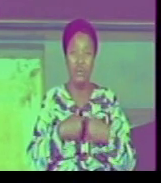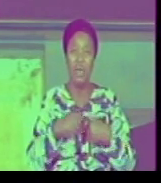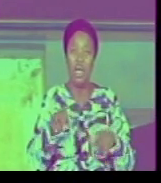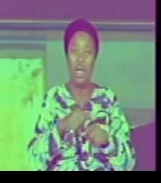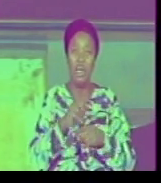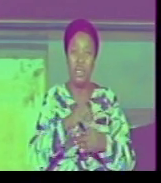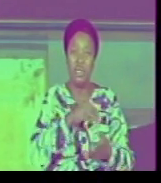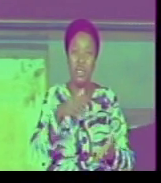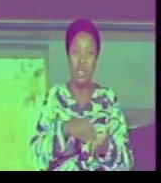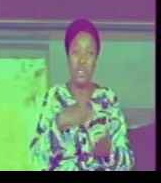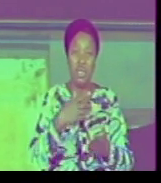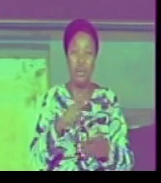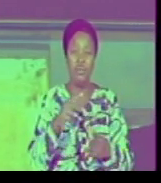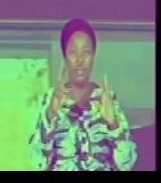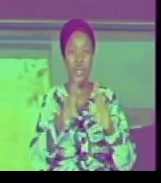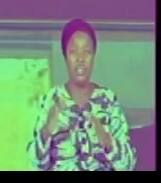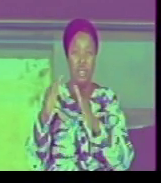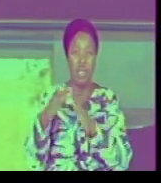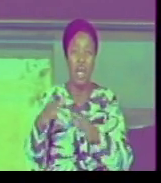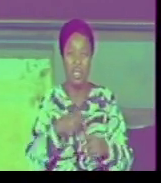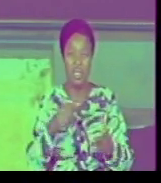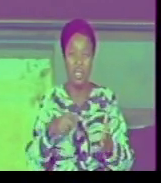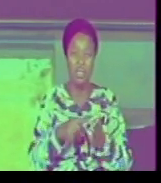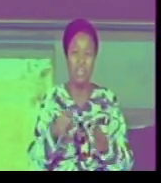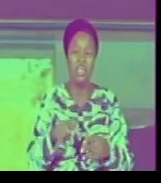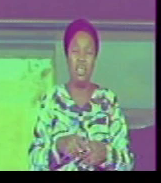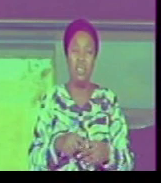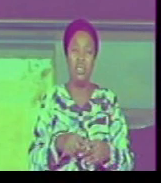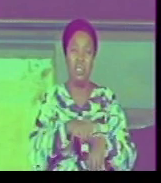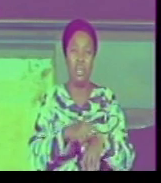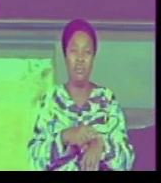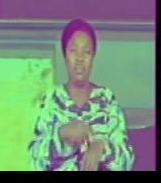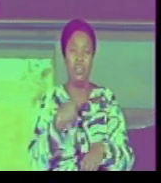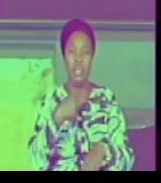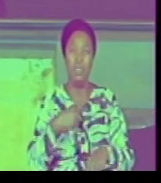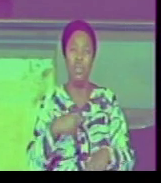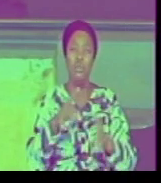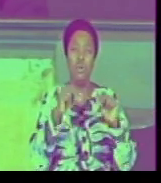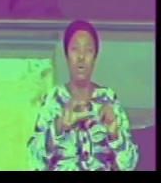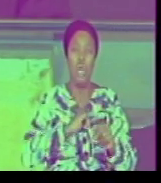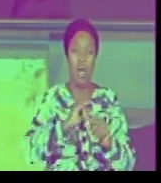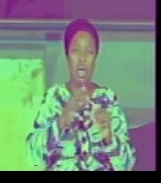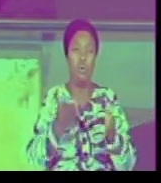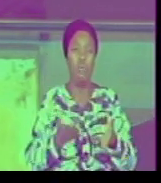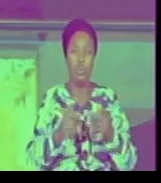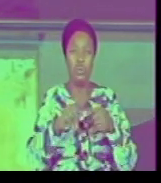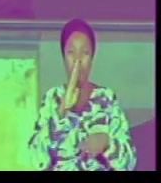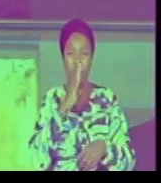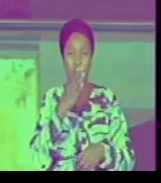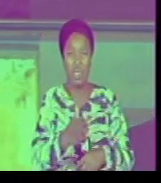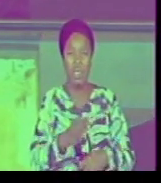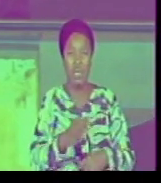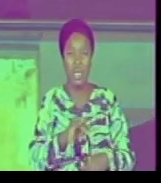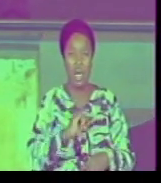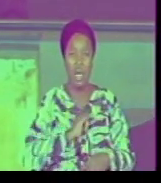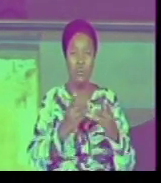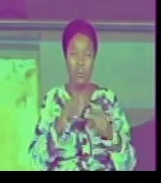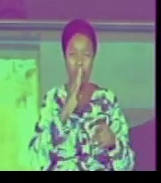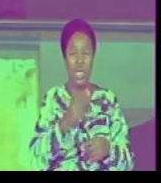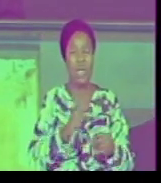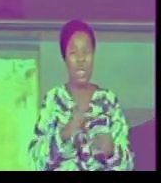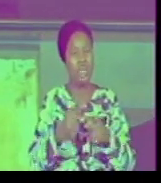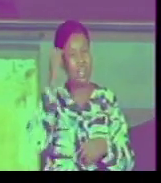watch here will say, I want to be there, I want to be there. And is thinking of itself